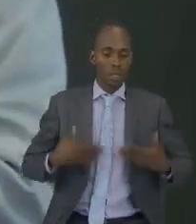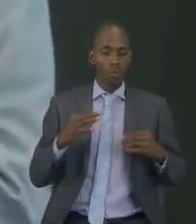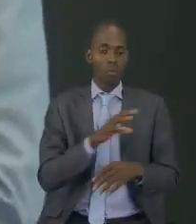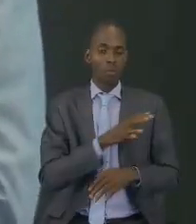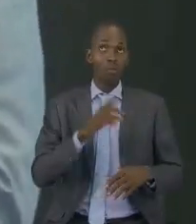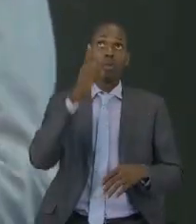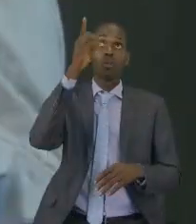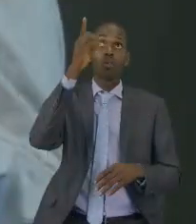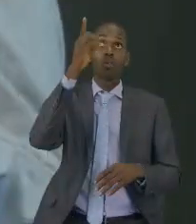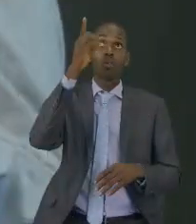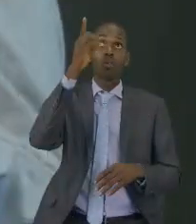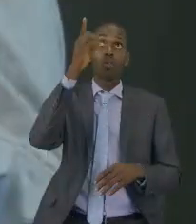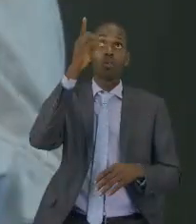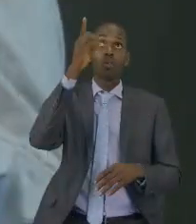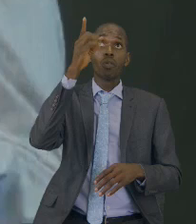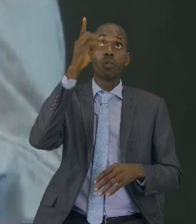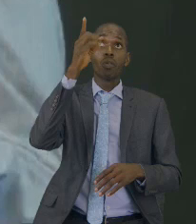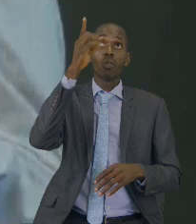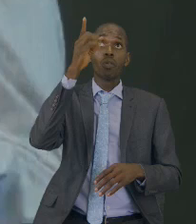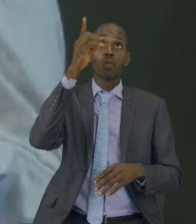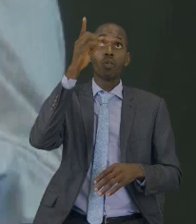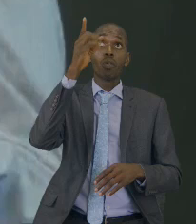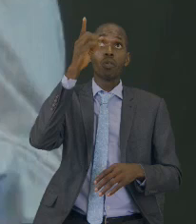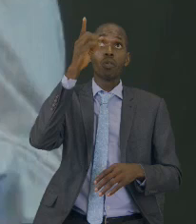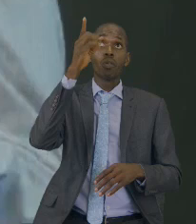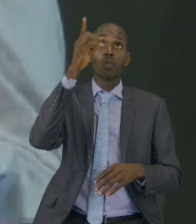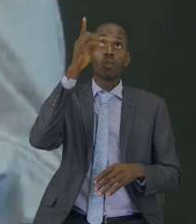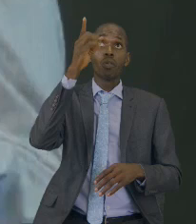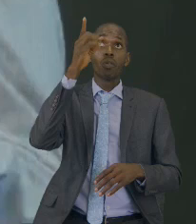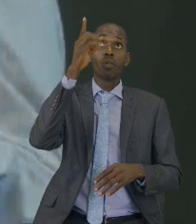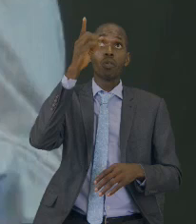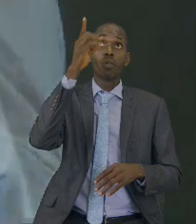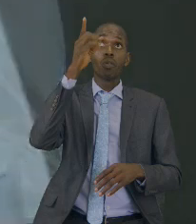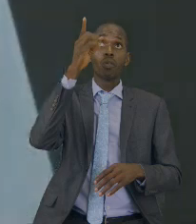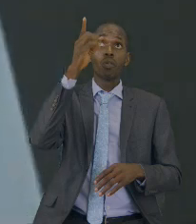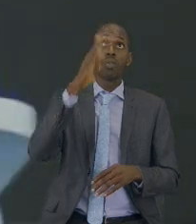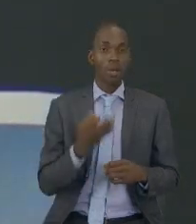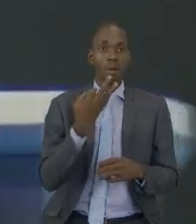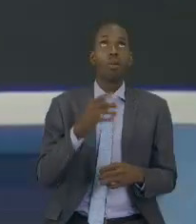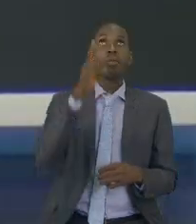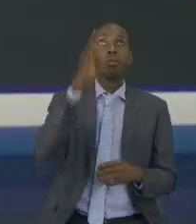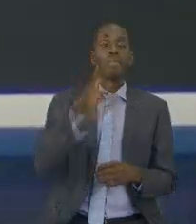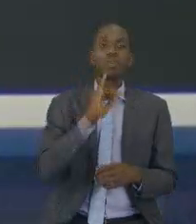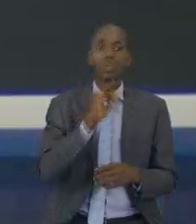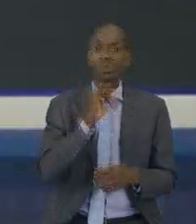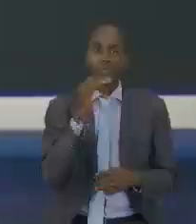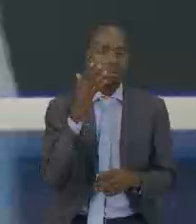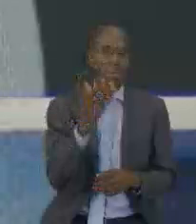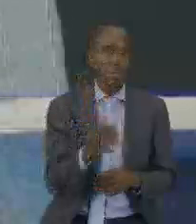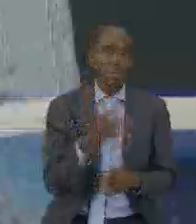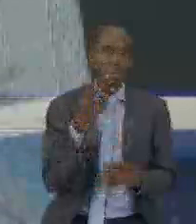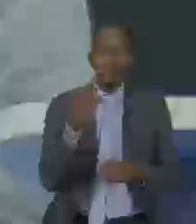there. The joy of God is not there. The power of God is not there.